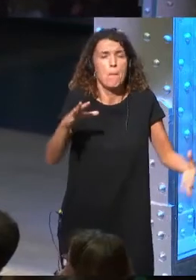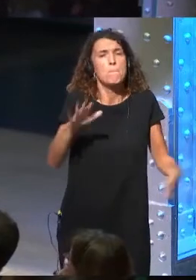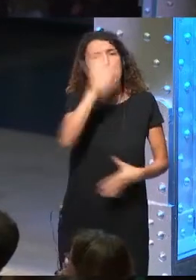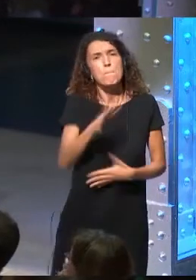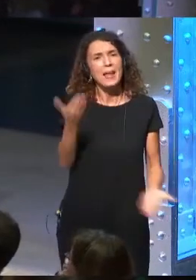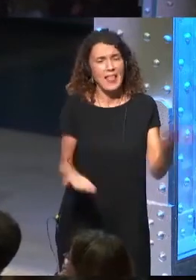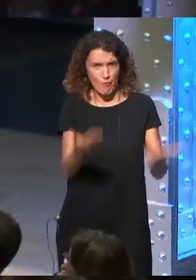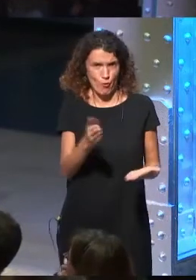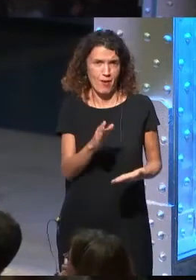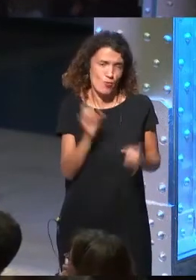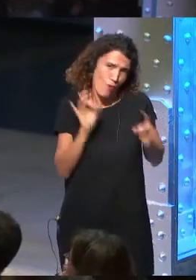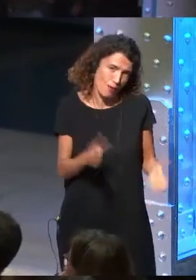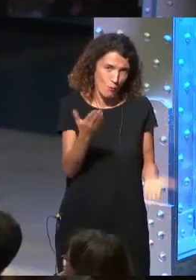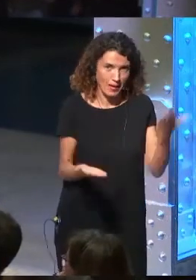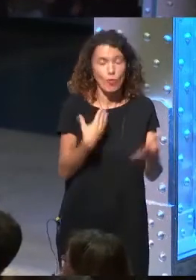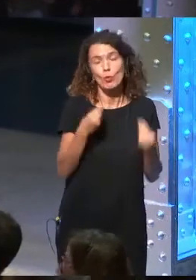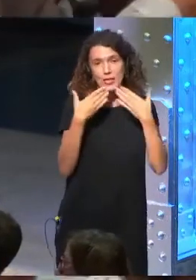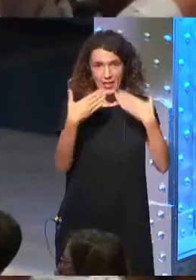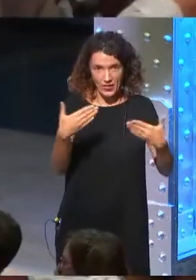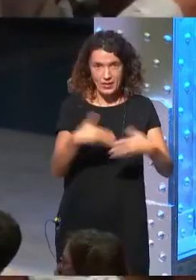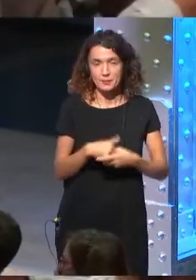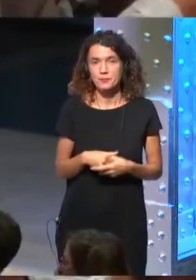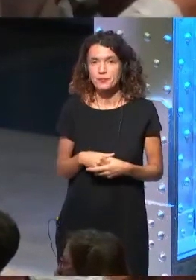I see. Thanks a lot.